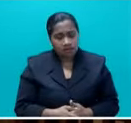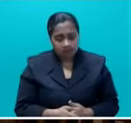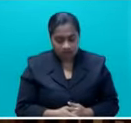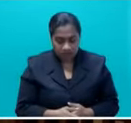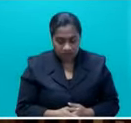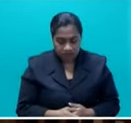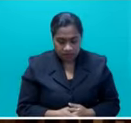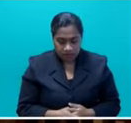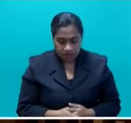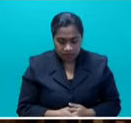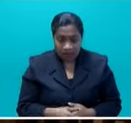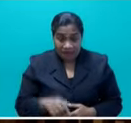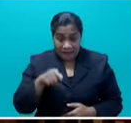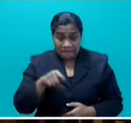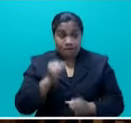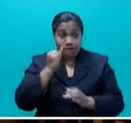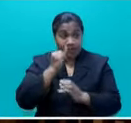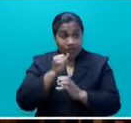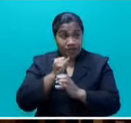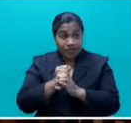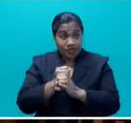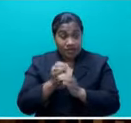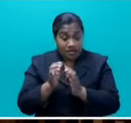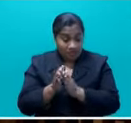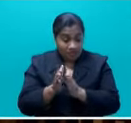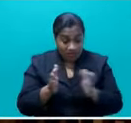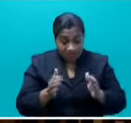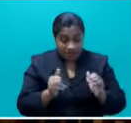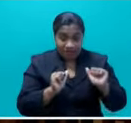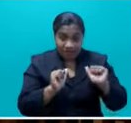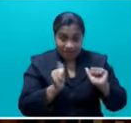removed from this register? Does he apply for